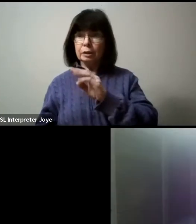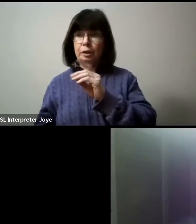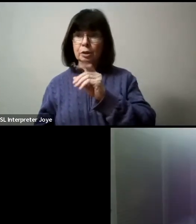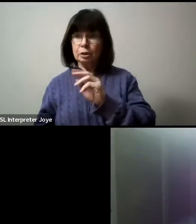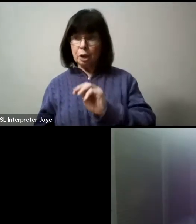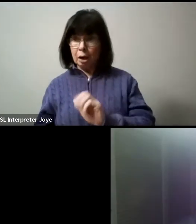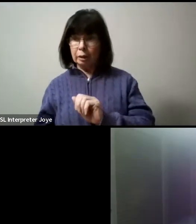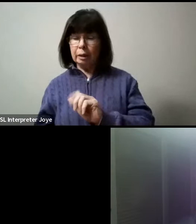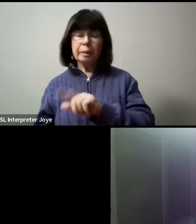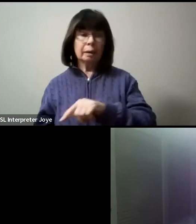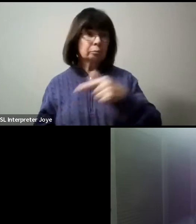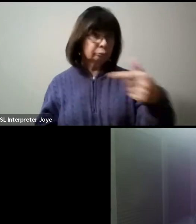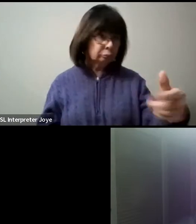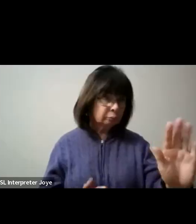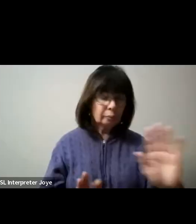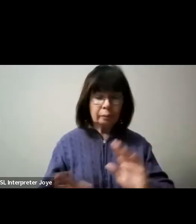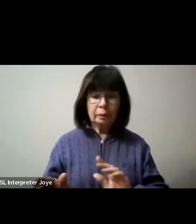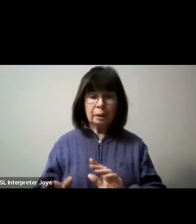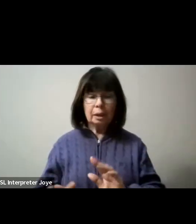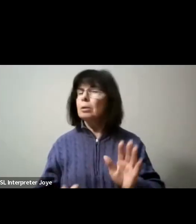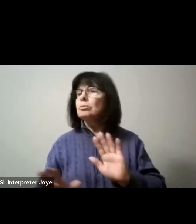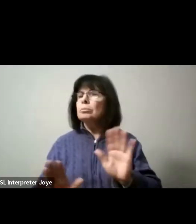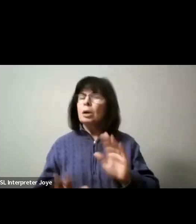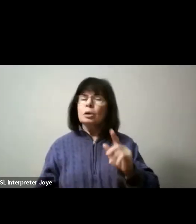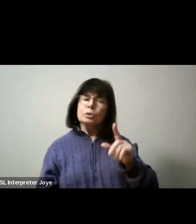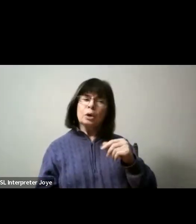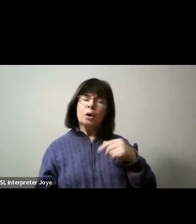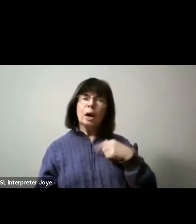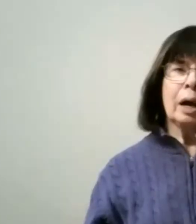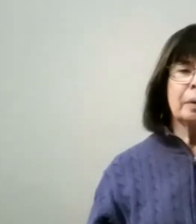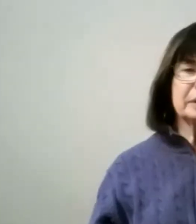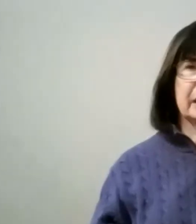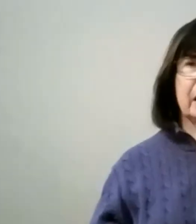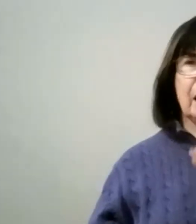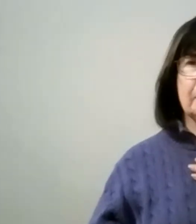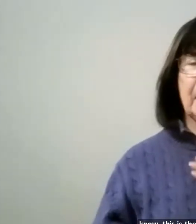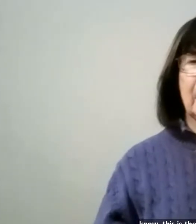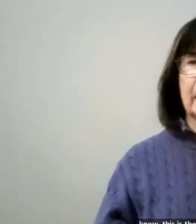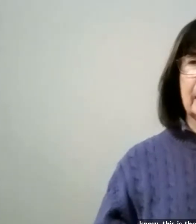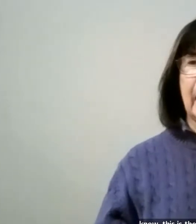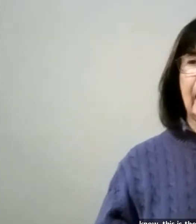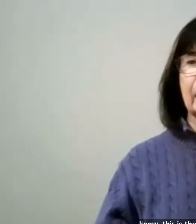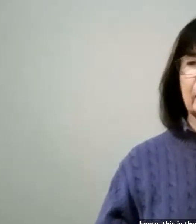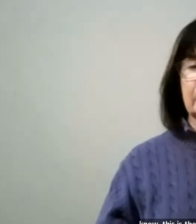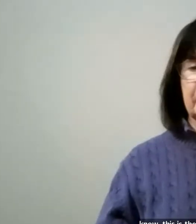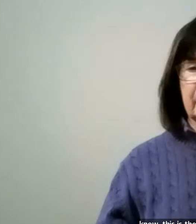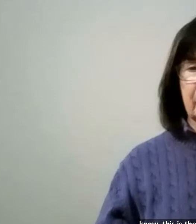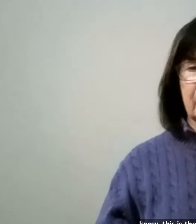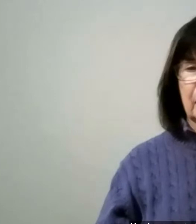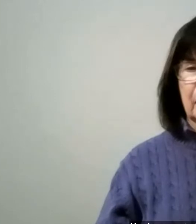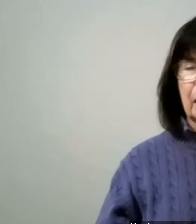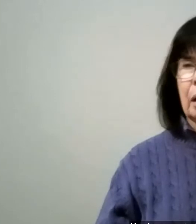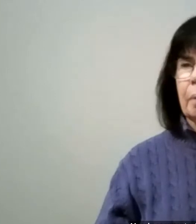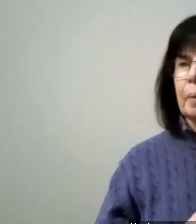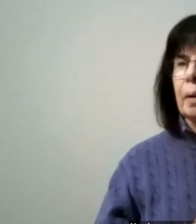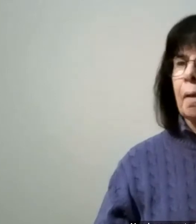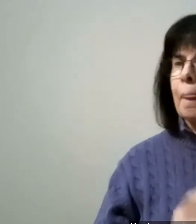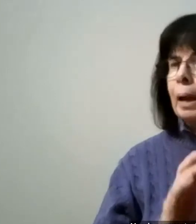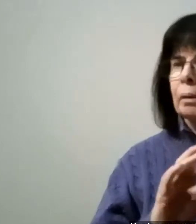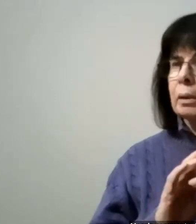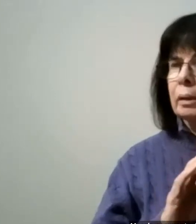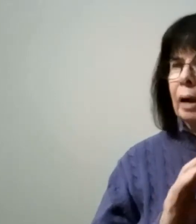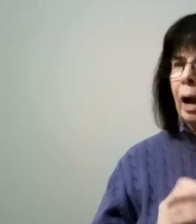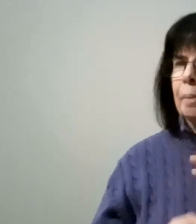of our agenda. No, I was just putting on my Alameda Alliance hat and saying that I'm happy to take